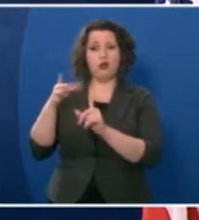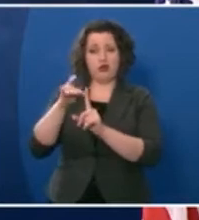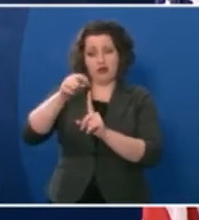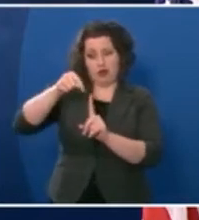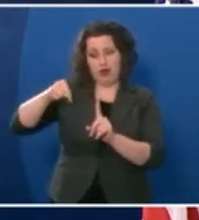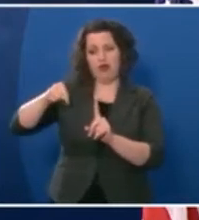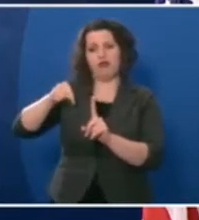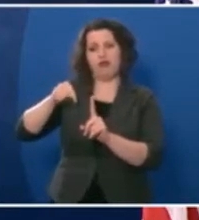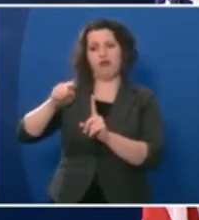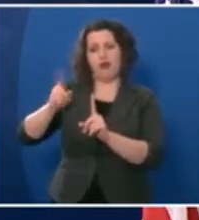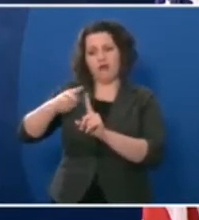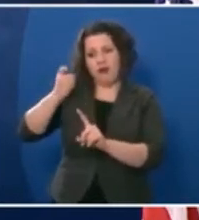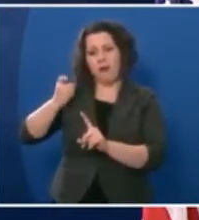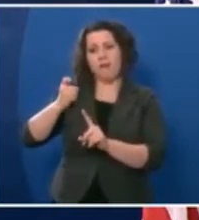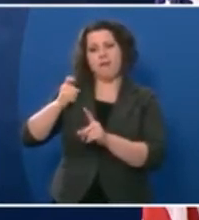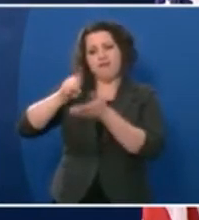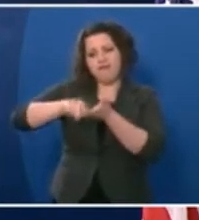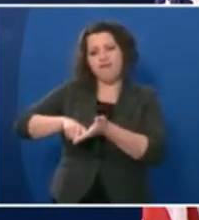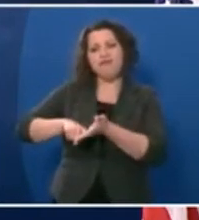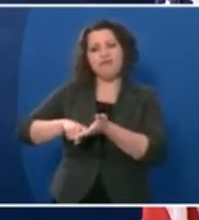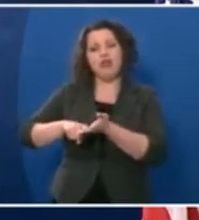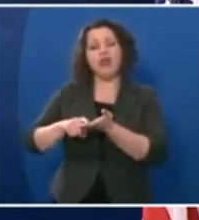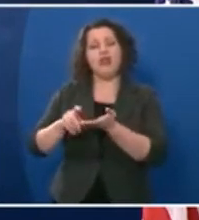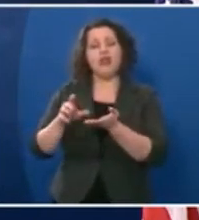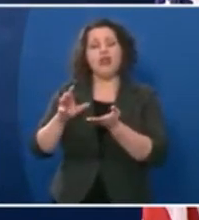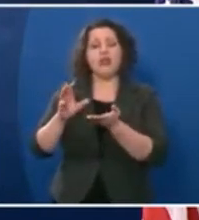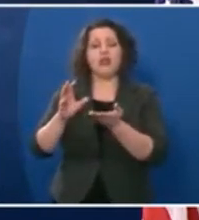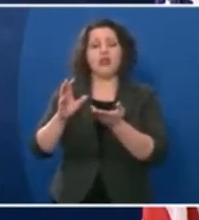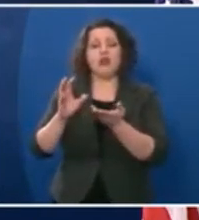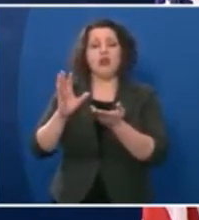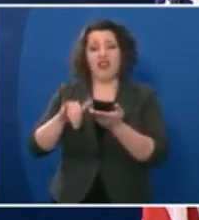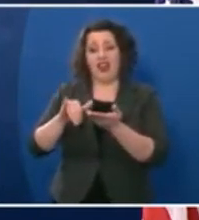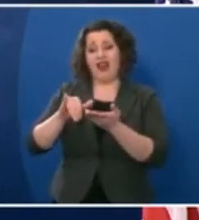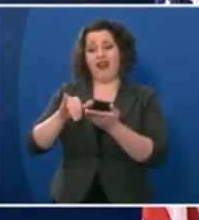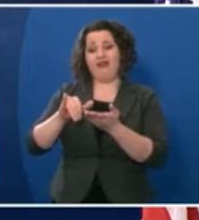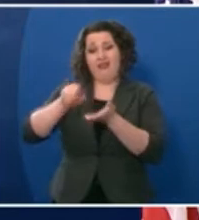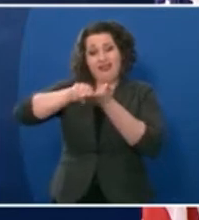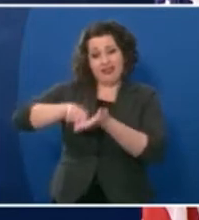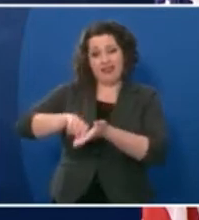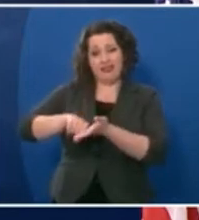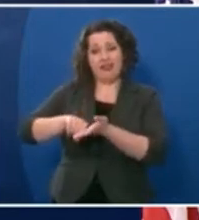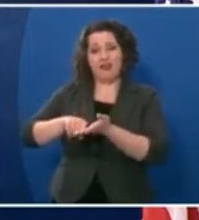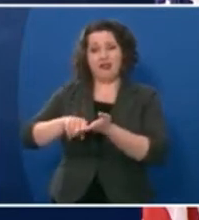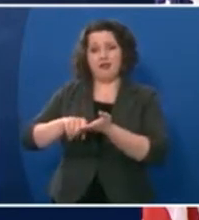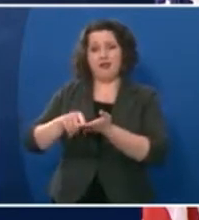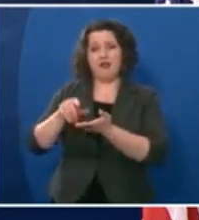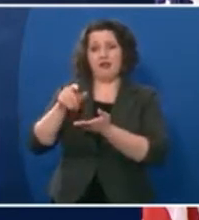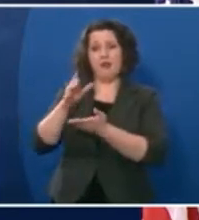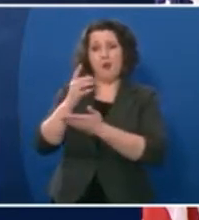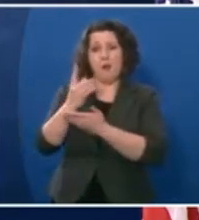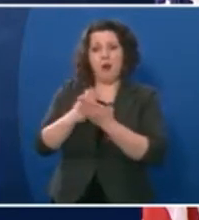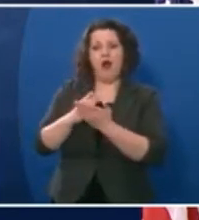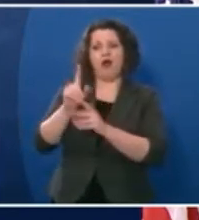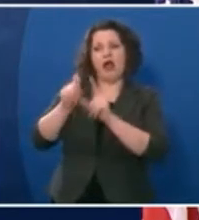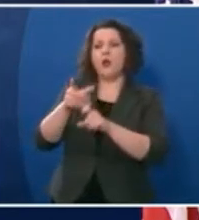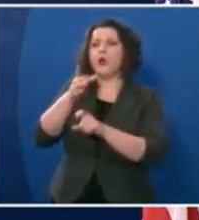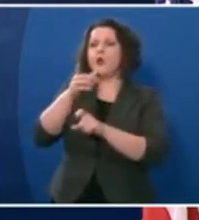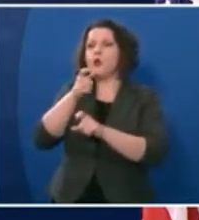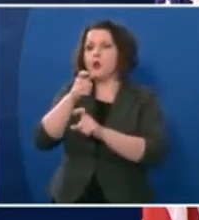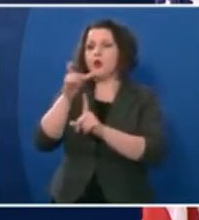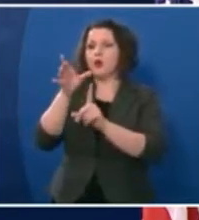case investigation. And so part of that case investigation is asking who were your close contacts. And if you've had